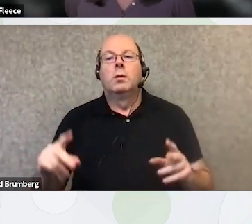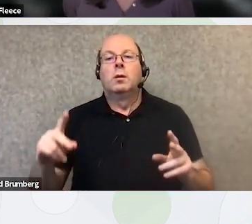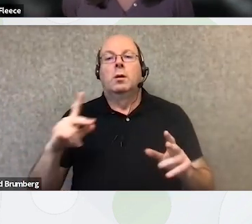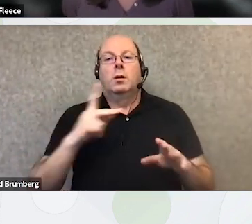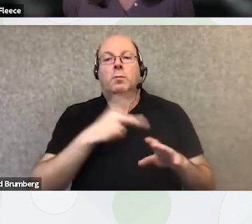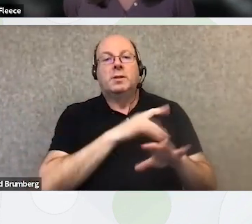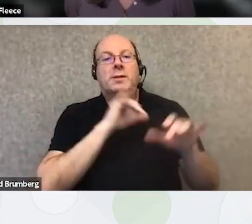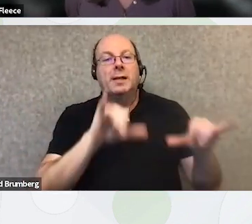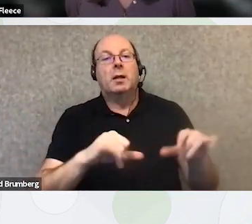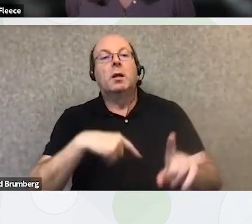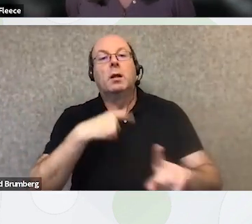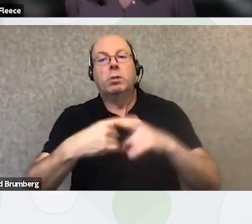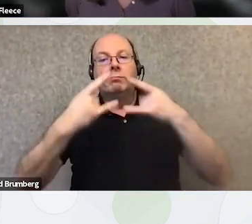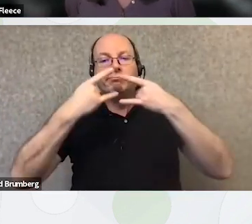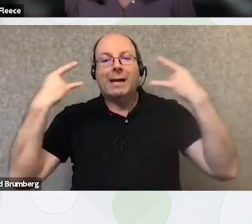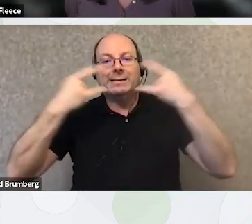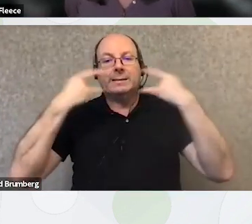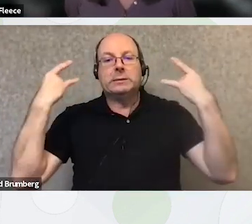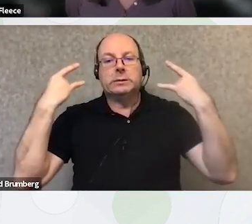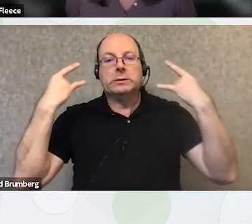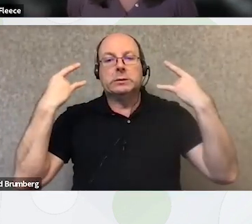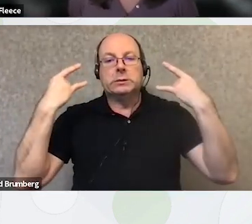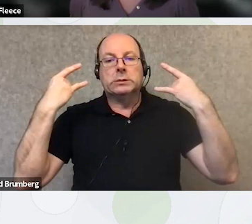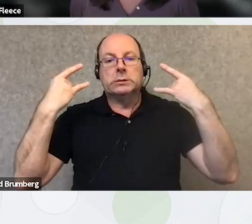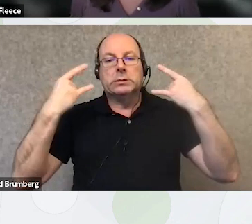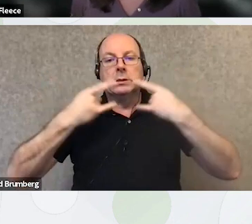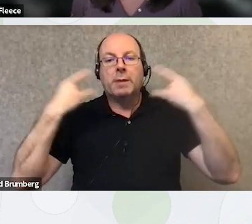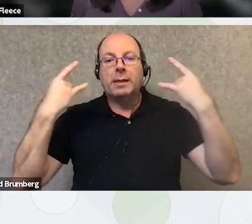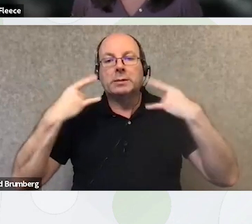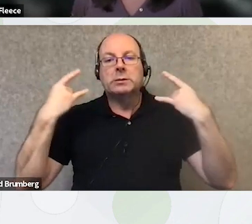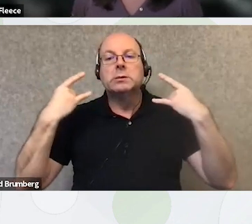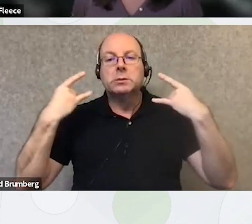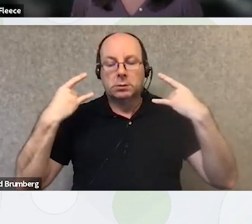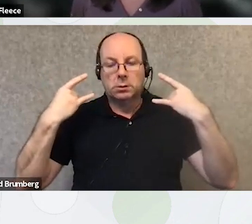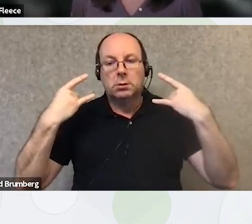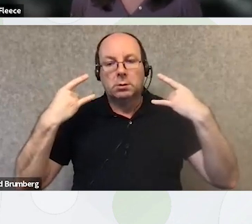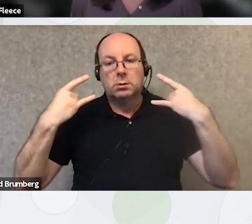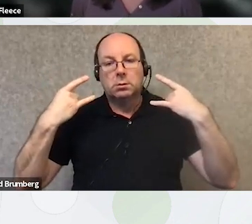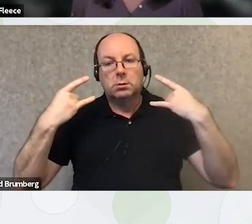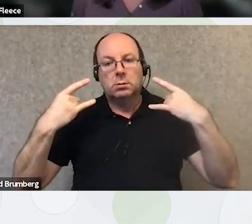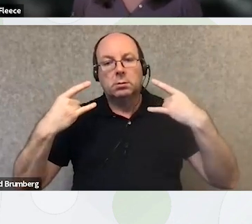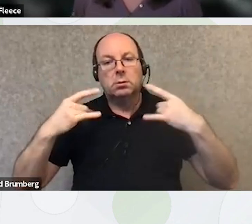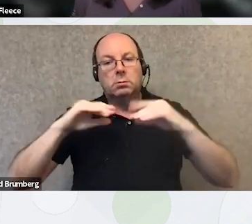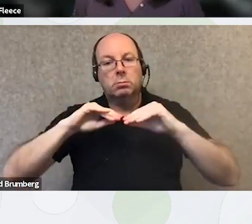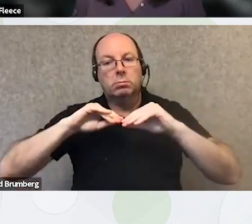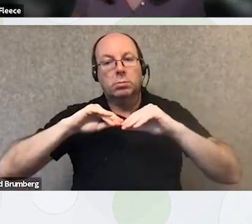here we are utilizing surgical or procedural masks to try and reduce the spread